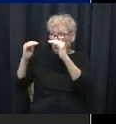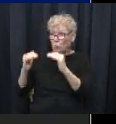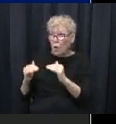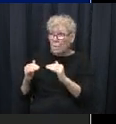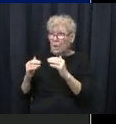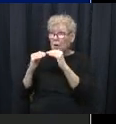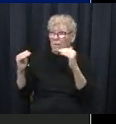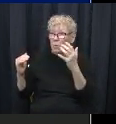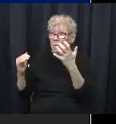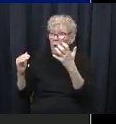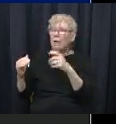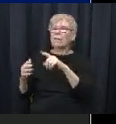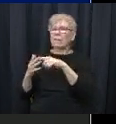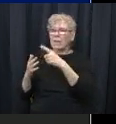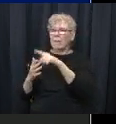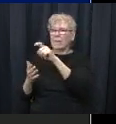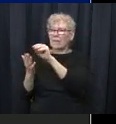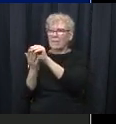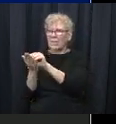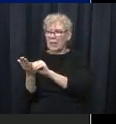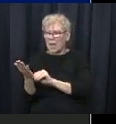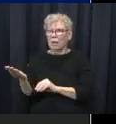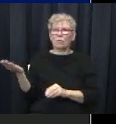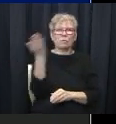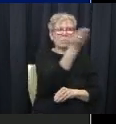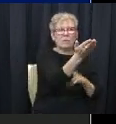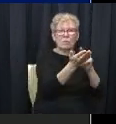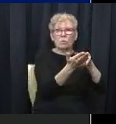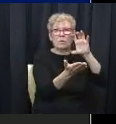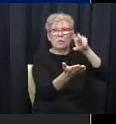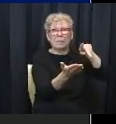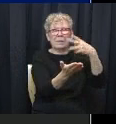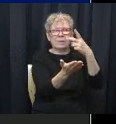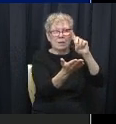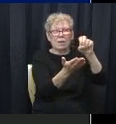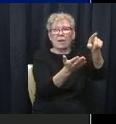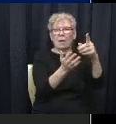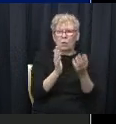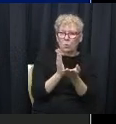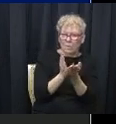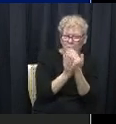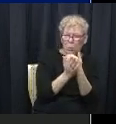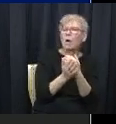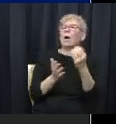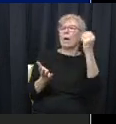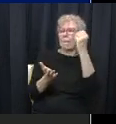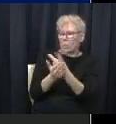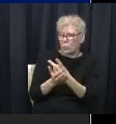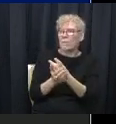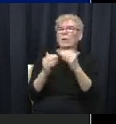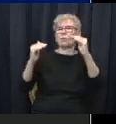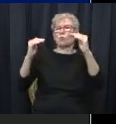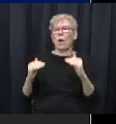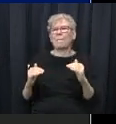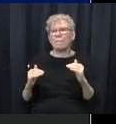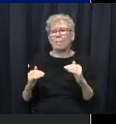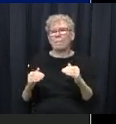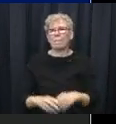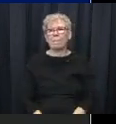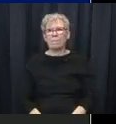level. And then the next slide shows how we will move counties to a more restrictive level.